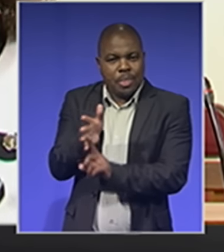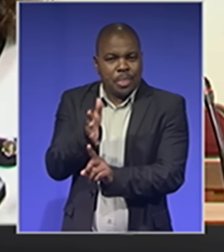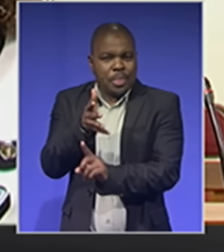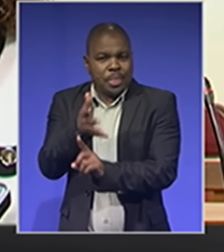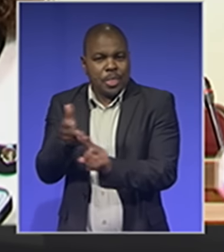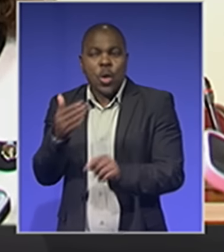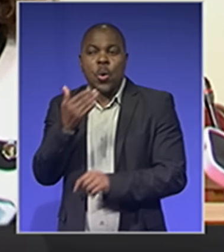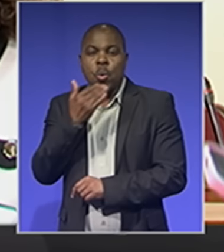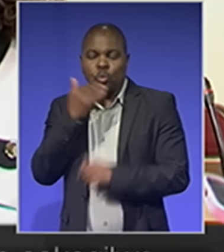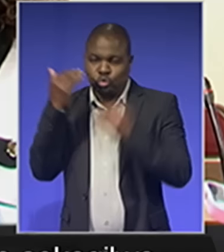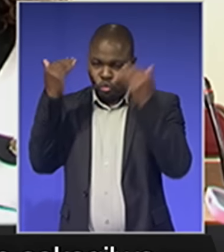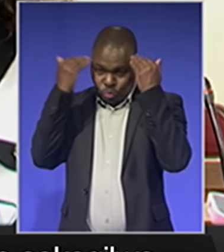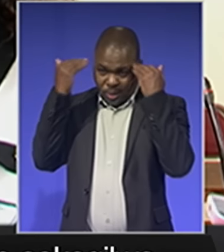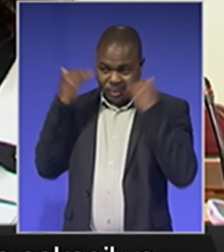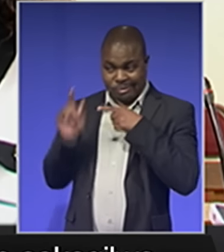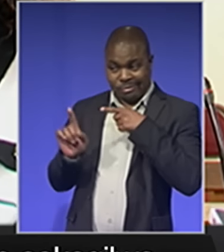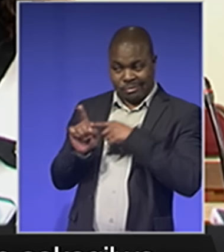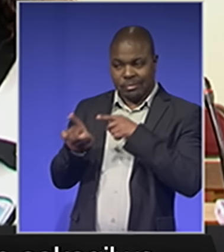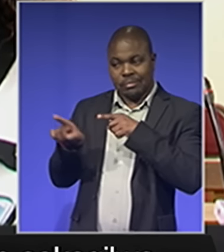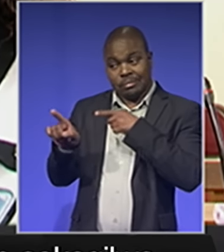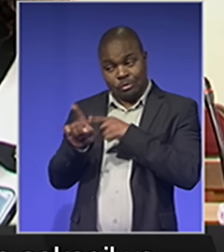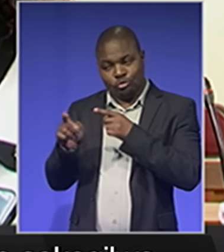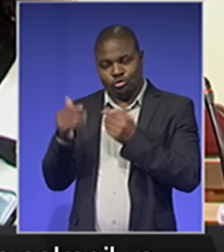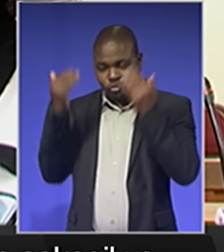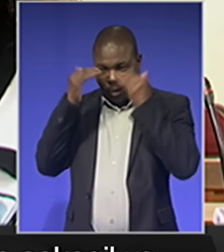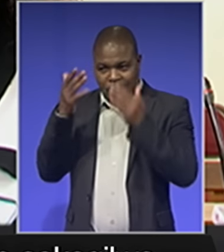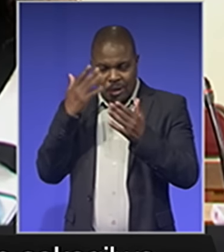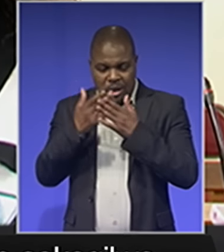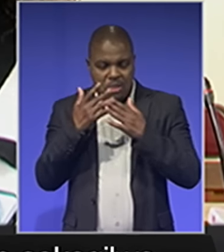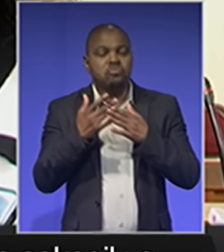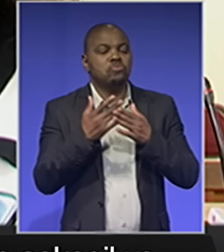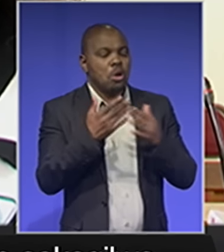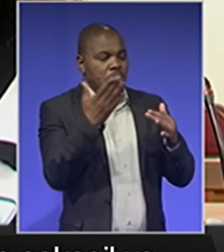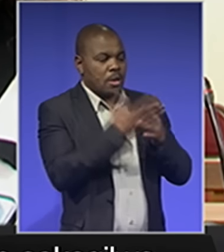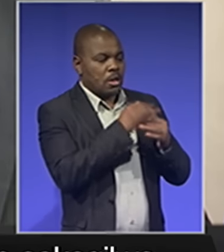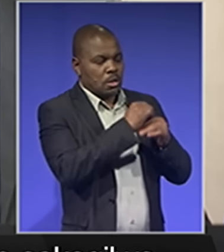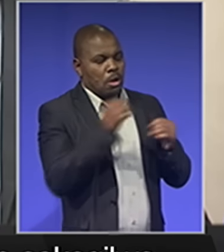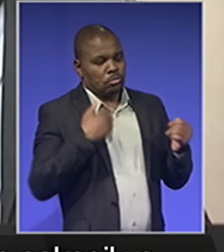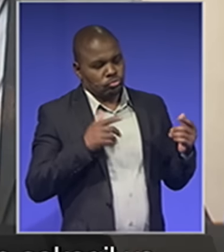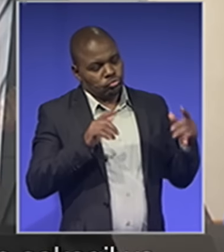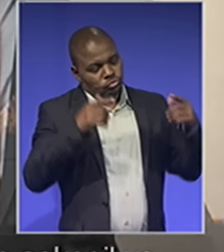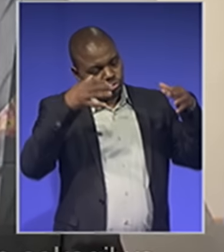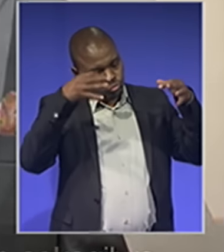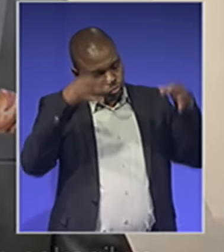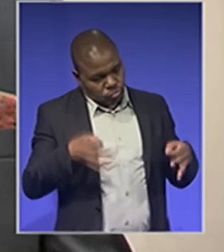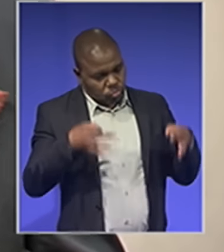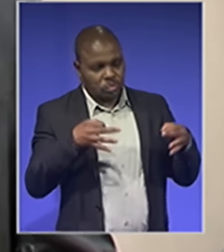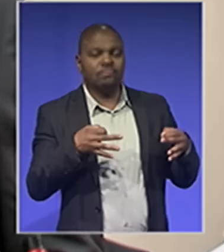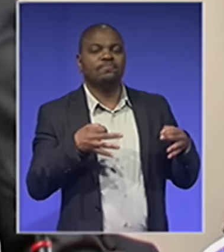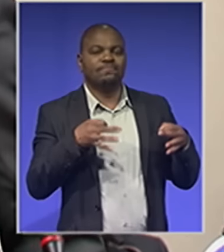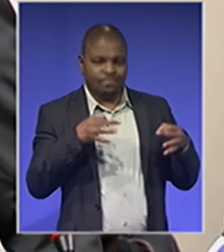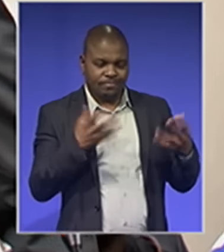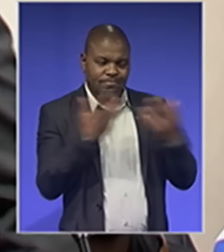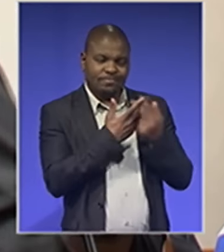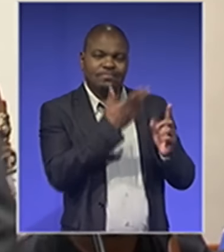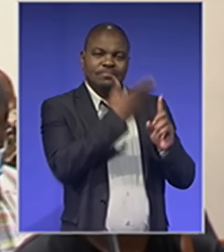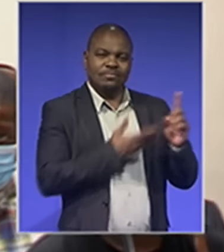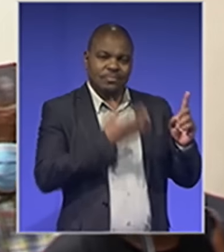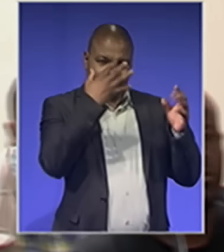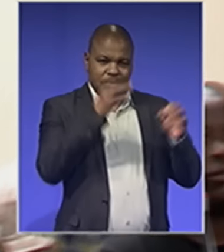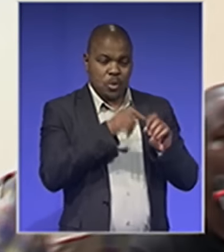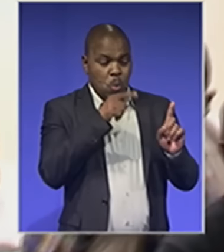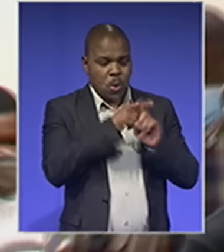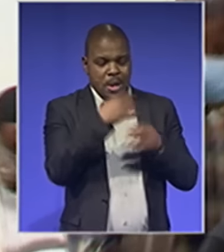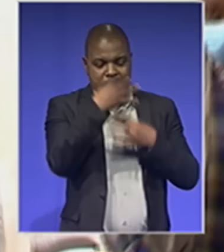the judge so that the judge can preside over his case and also rule in his favor. Sandlana o tla nna a le